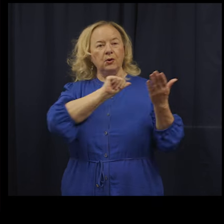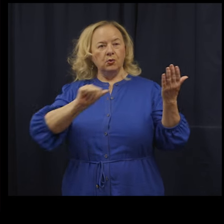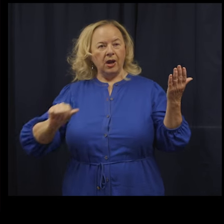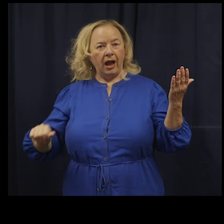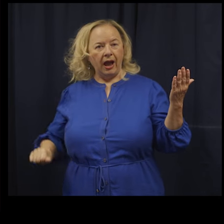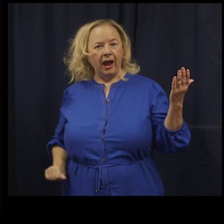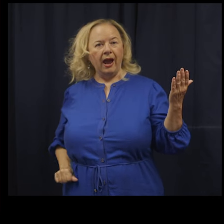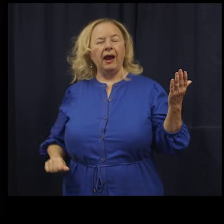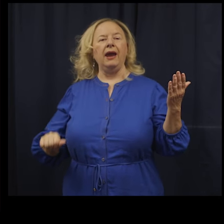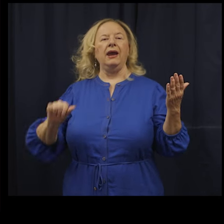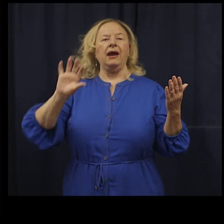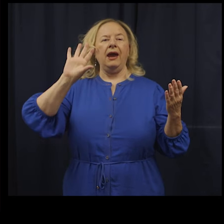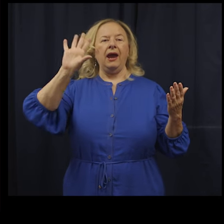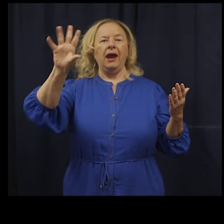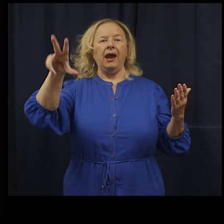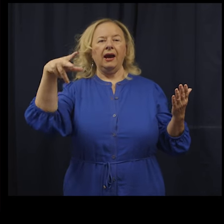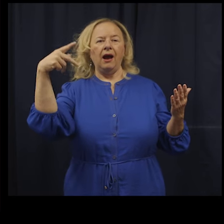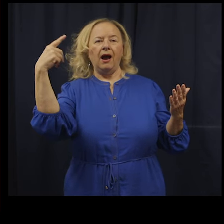Adonai